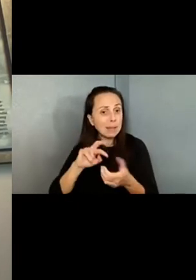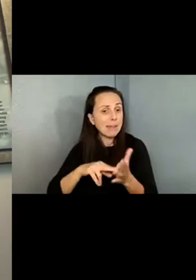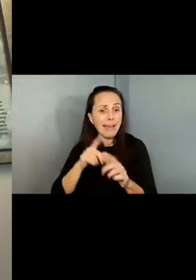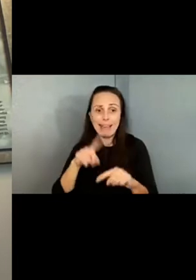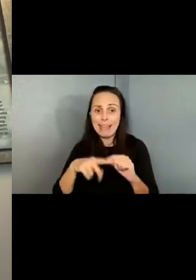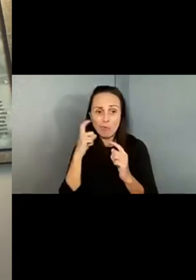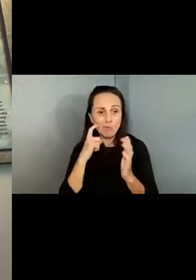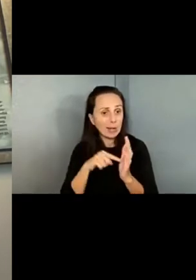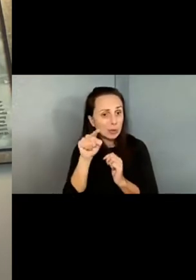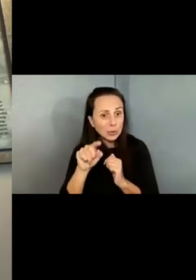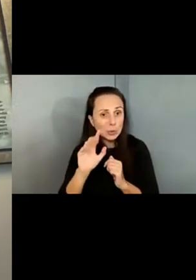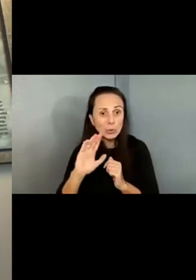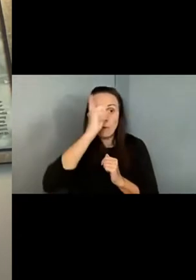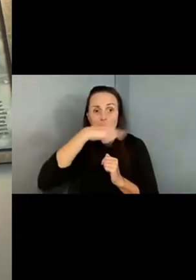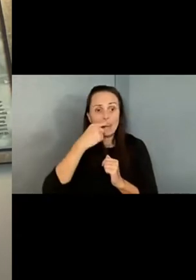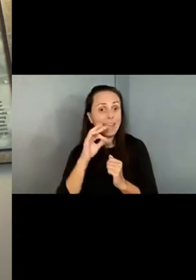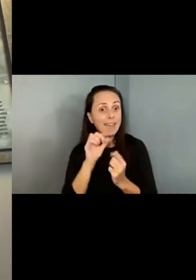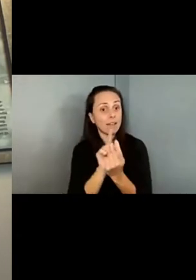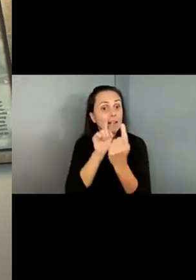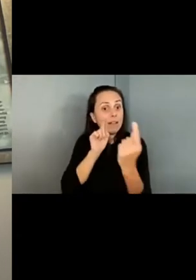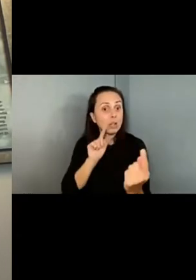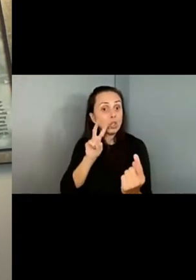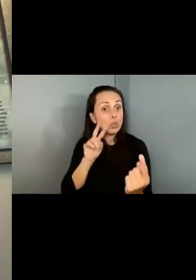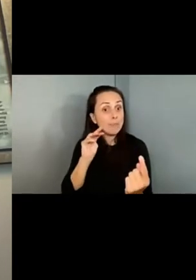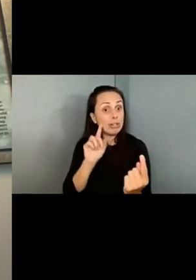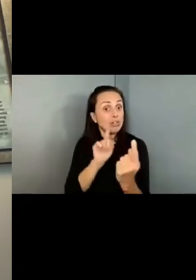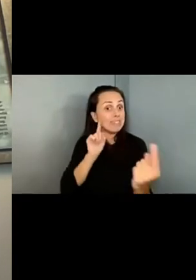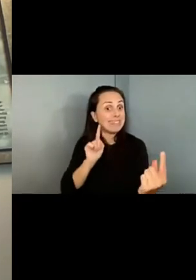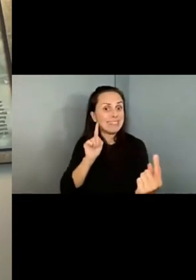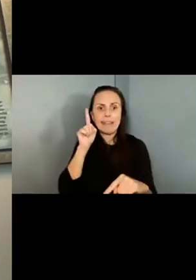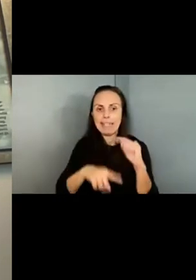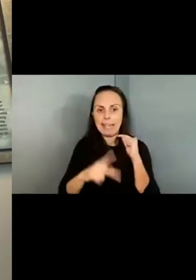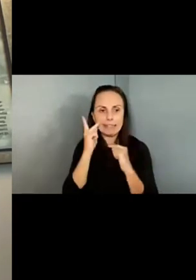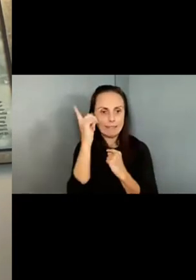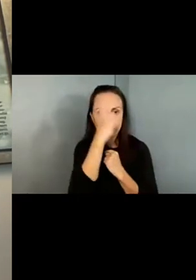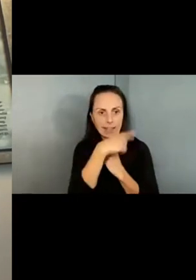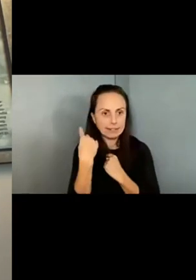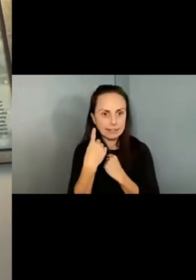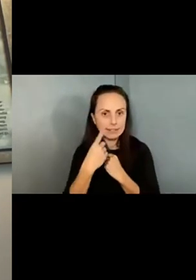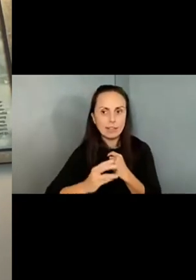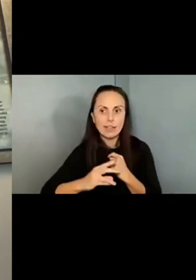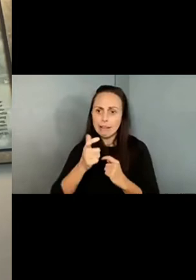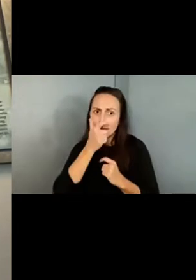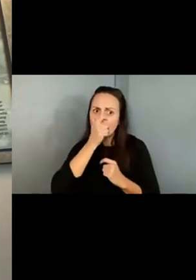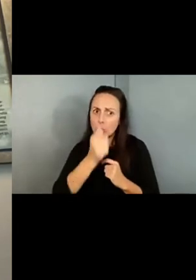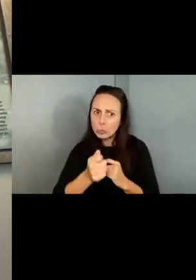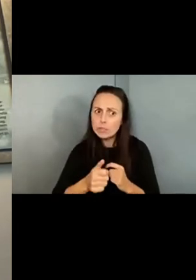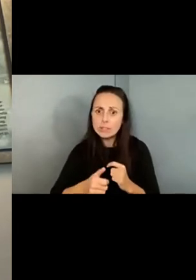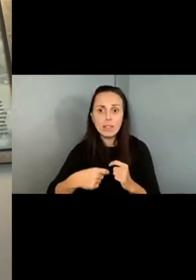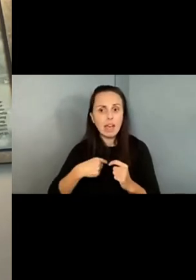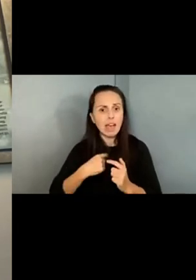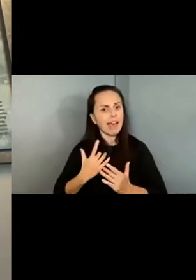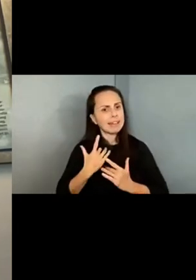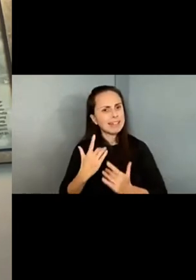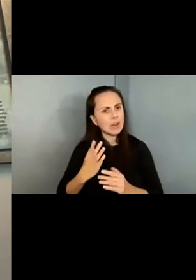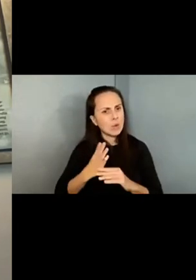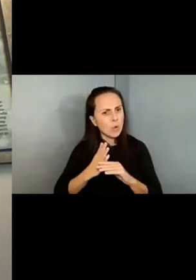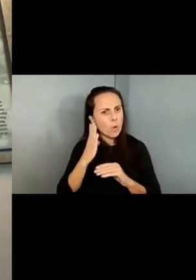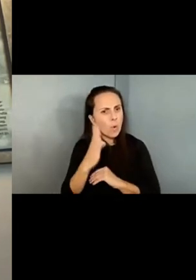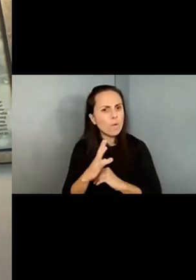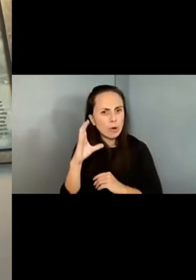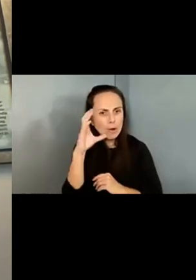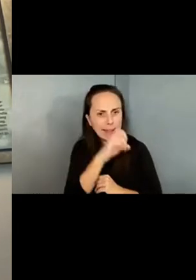face at more than 2 meters distance. Interestingly, I've found that I tend to overestimate